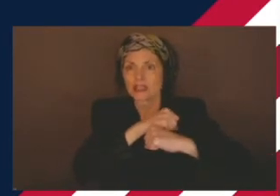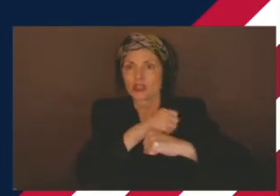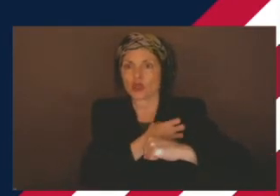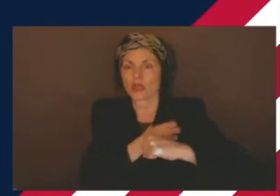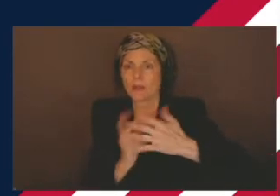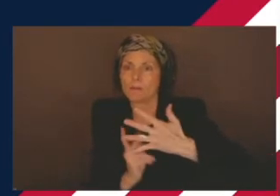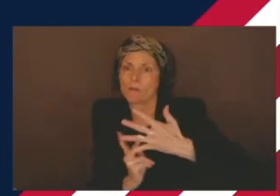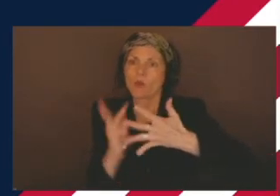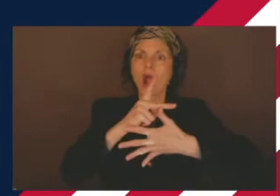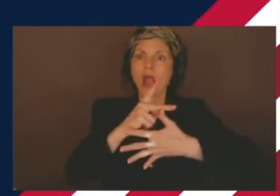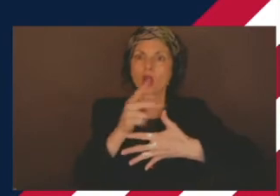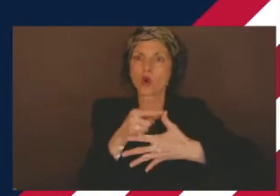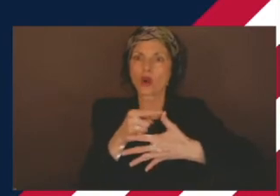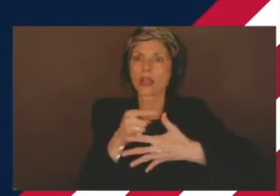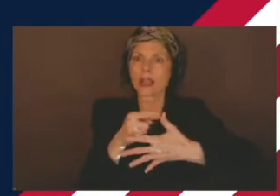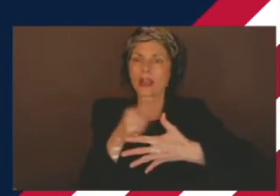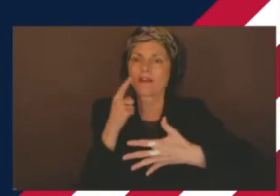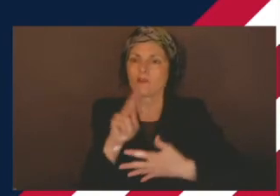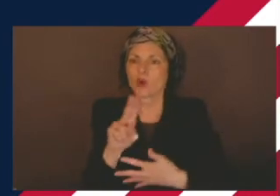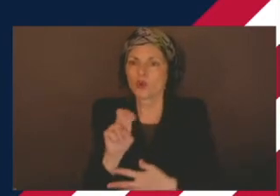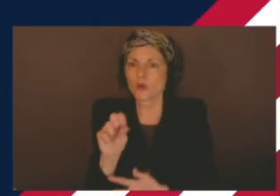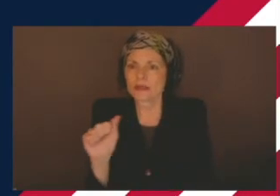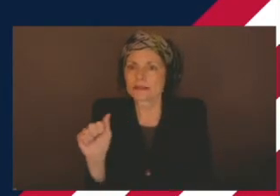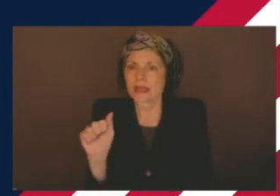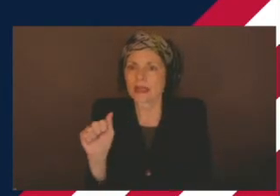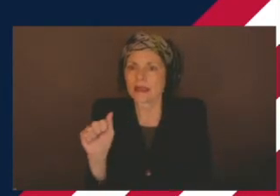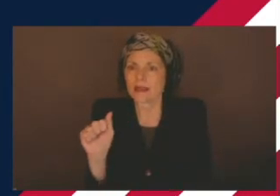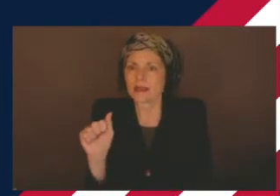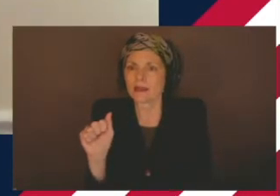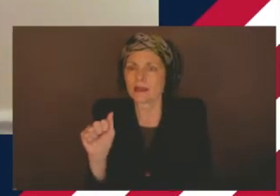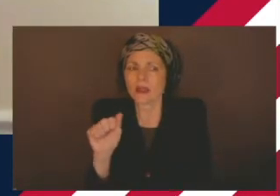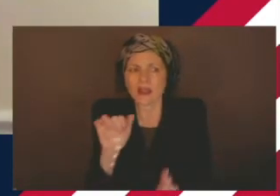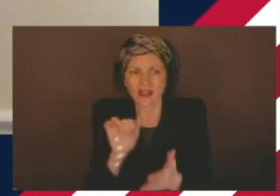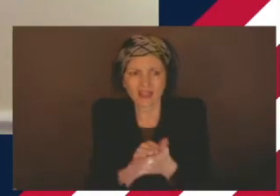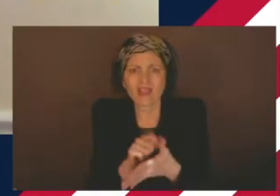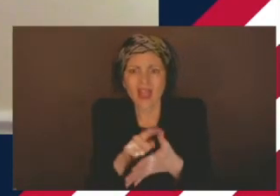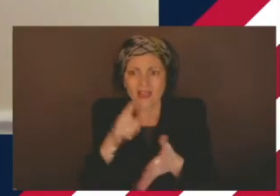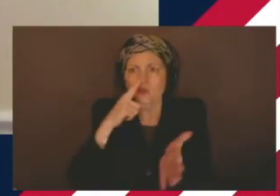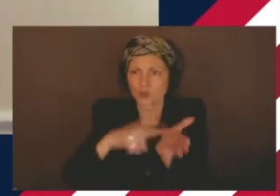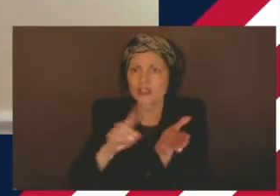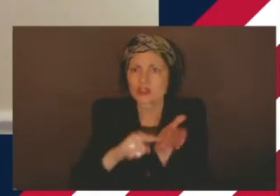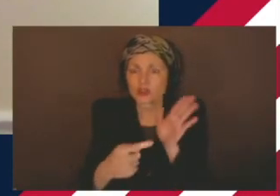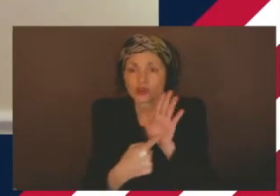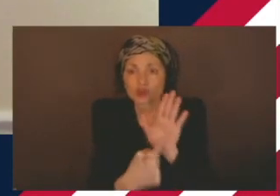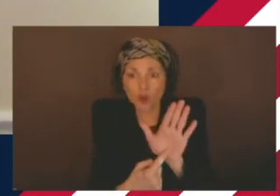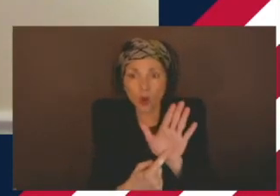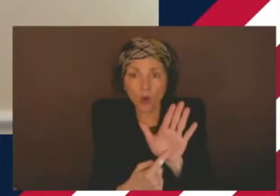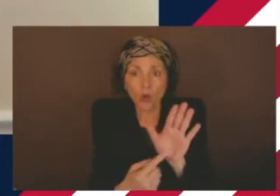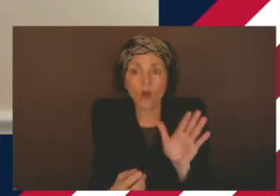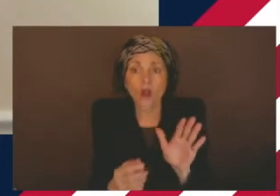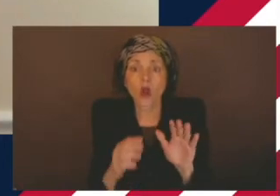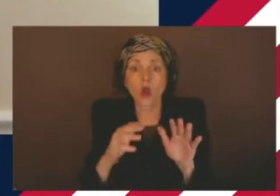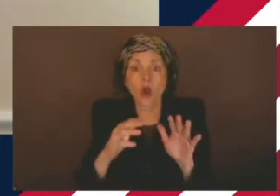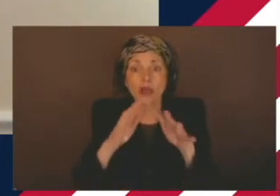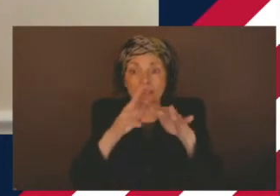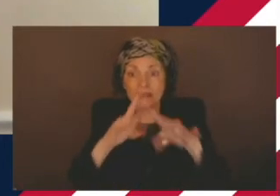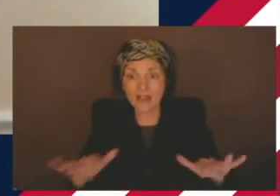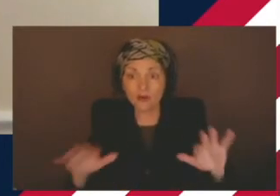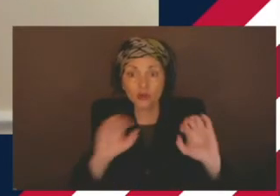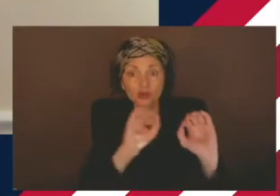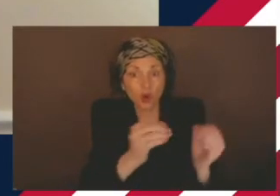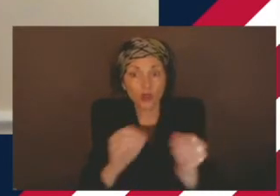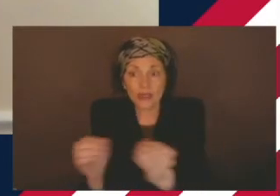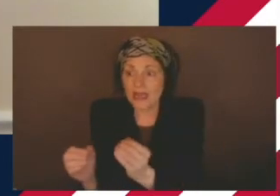It is a proven fact. There's a vast body of research that shows that organizations that are more diverse are more innovative and are more